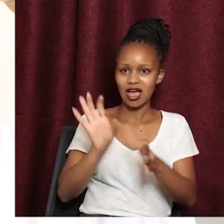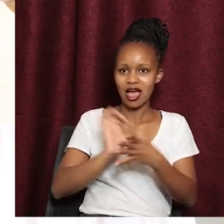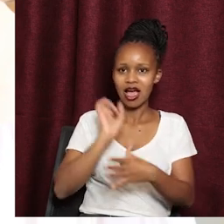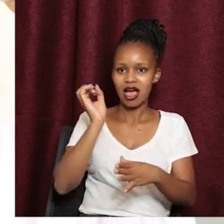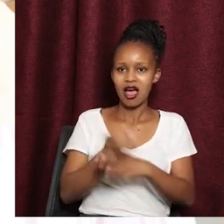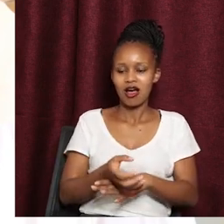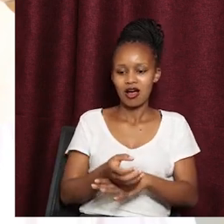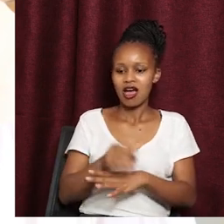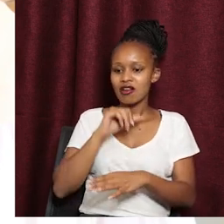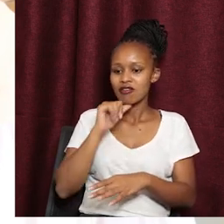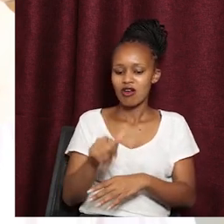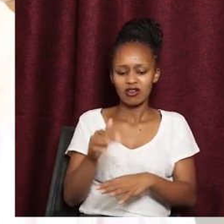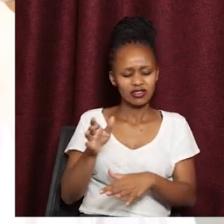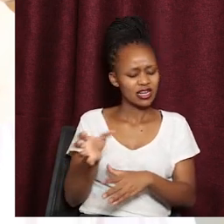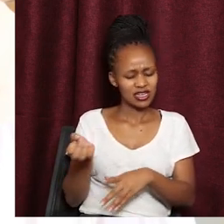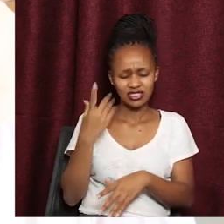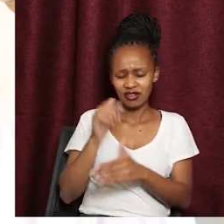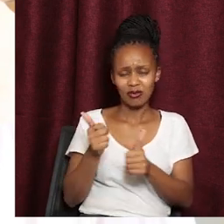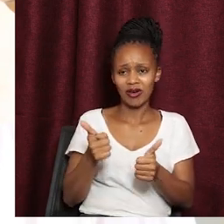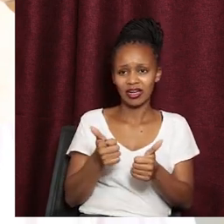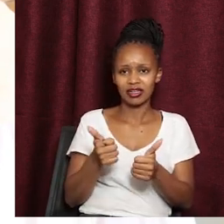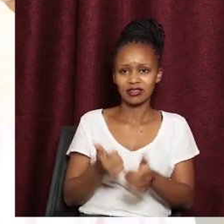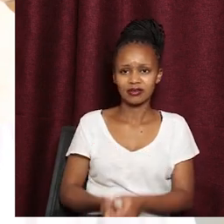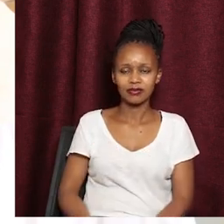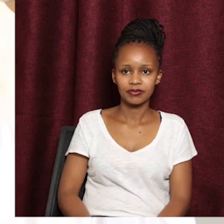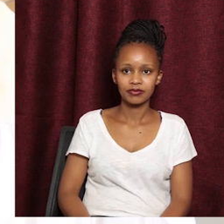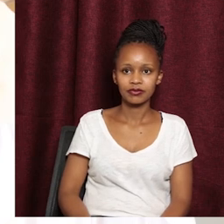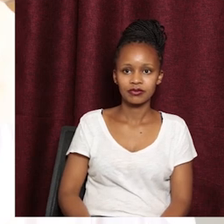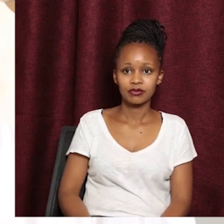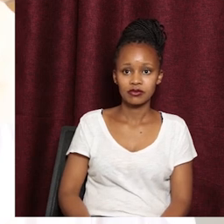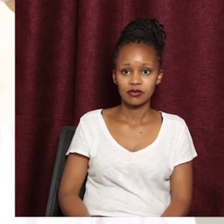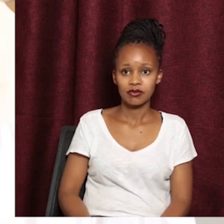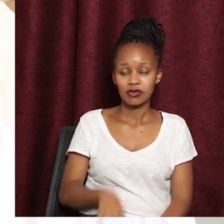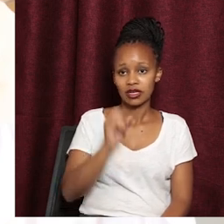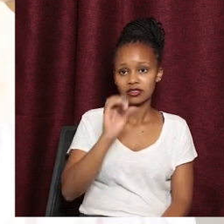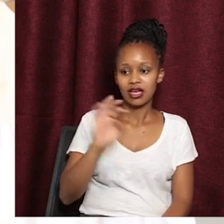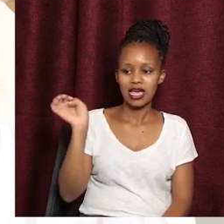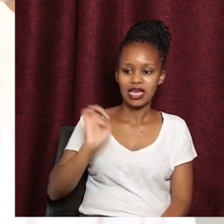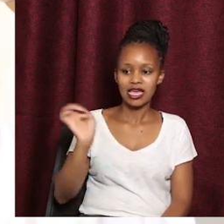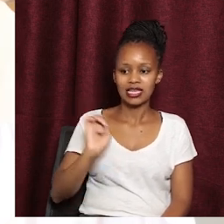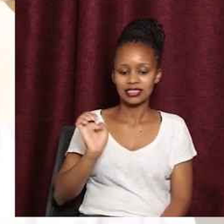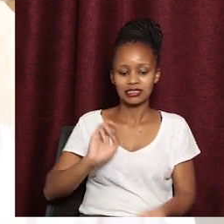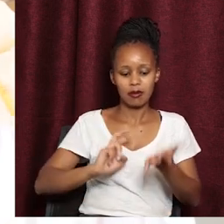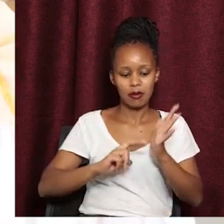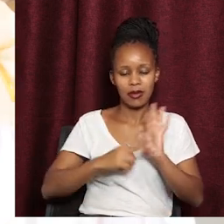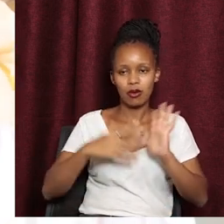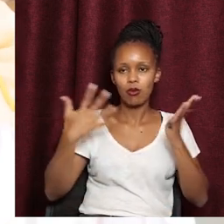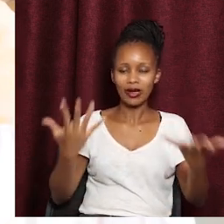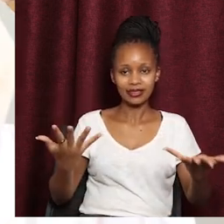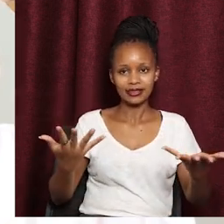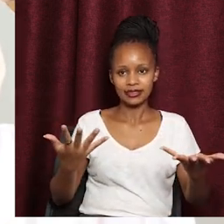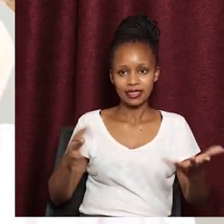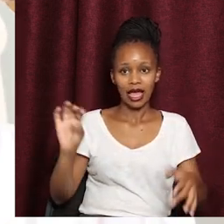notwithstanding. So, what does Easter really mean? What is the